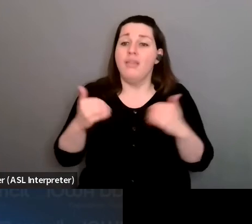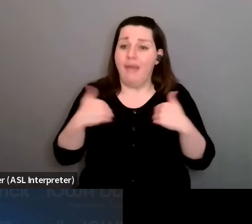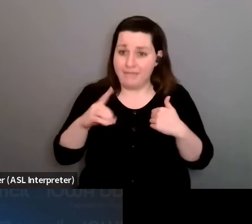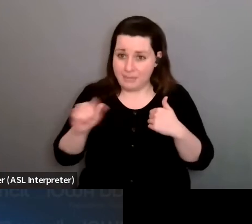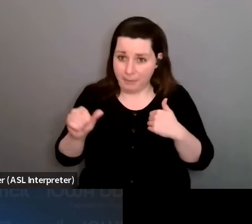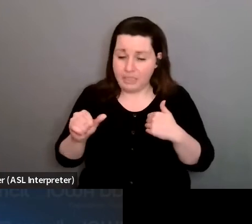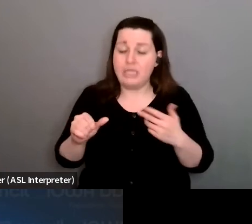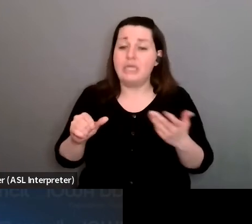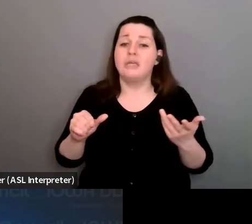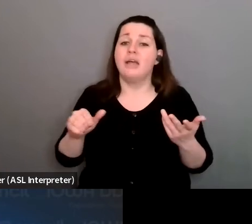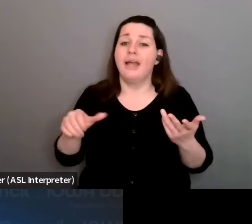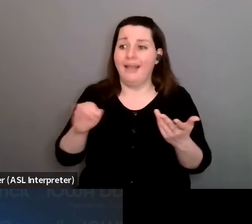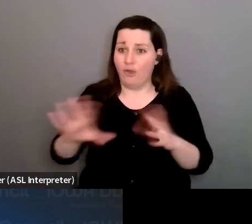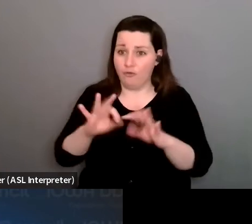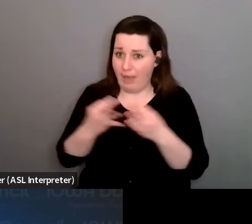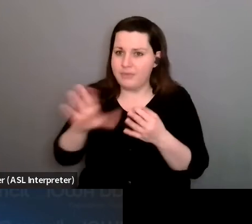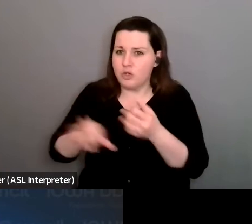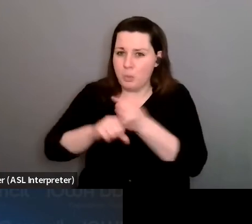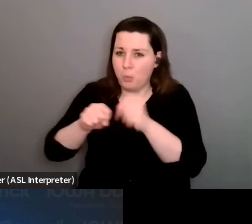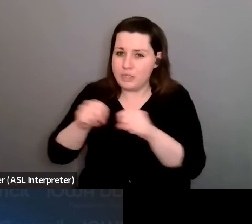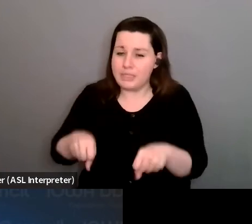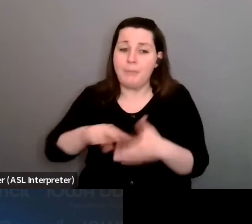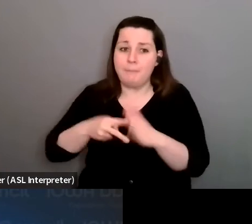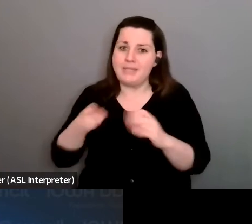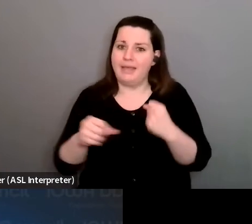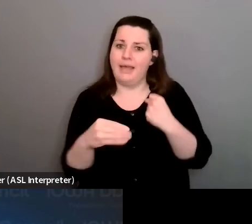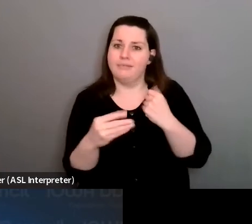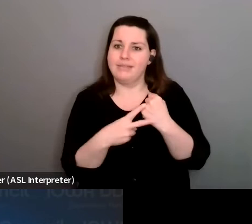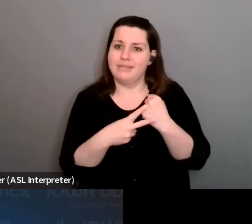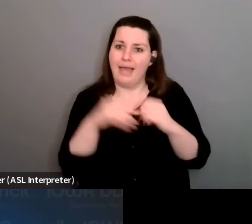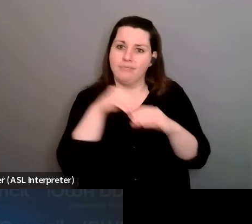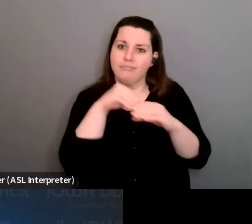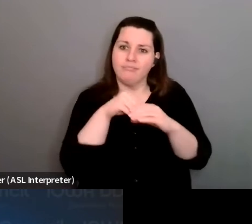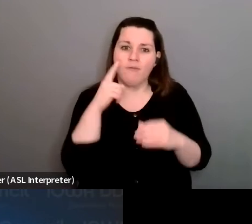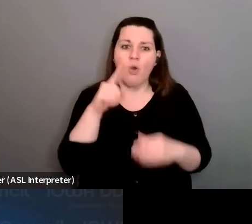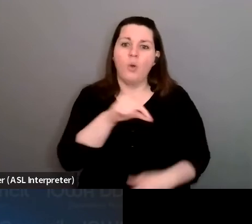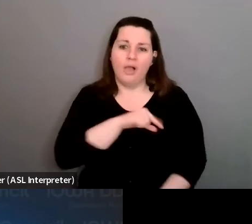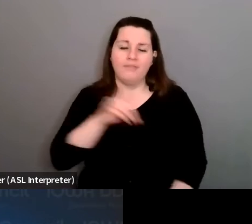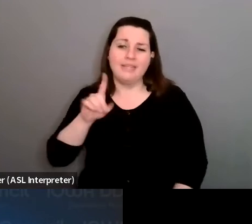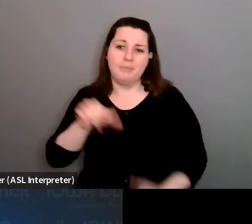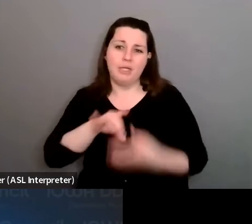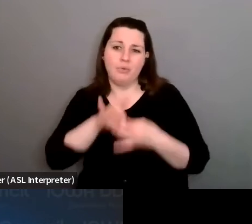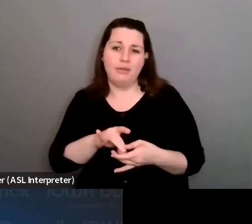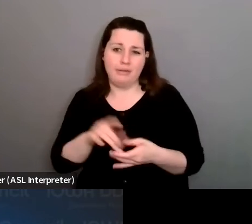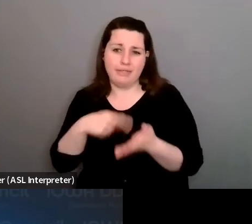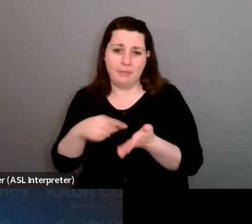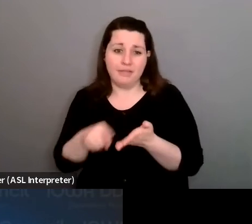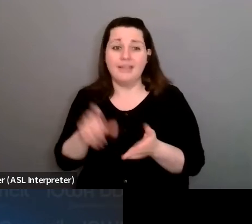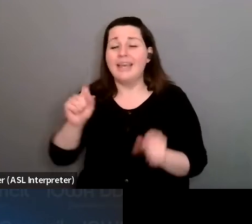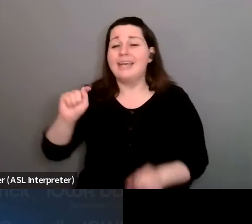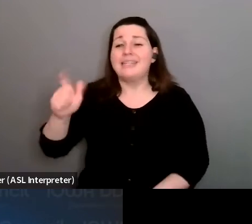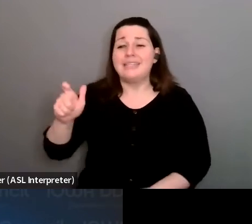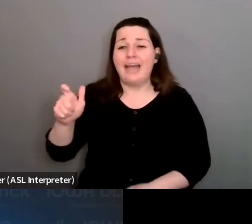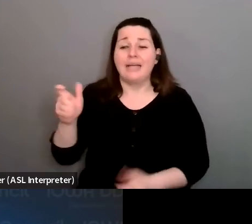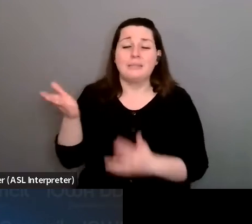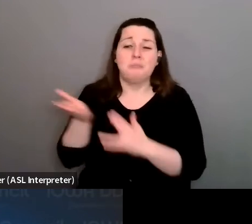their families, their support system. It allows them to save for qualified disability-related expenses, earn tax breaks that are similar